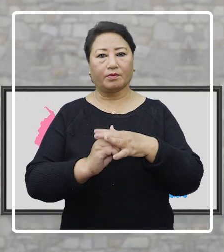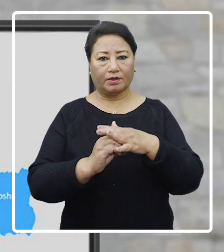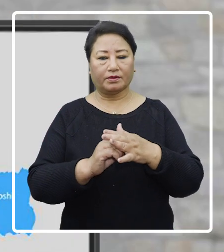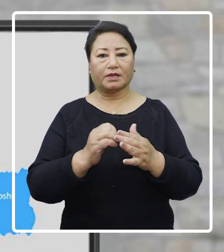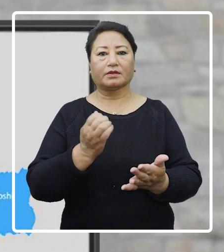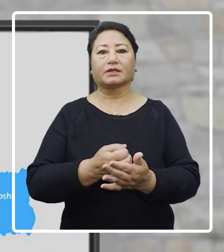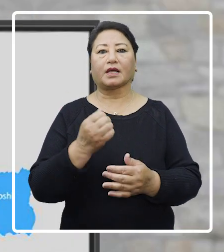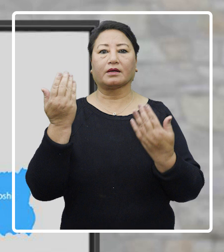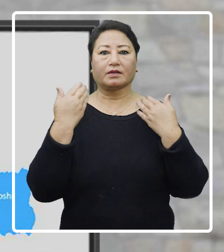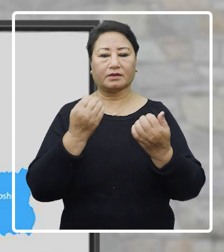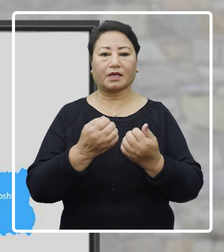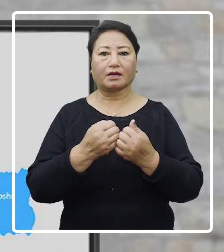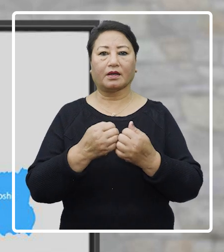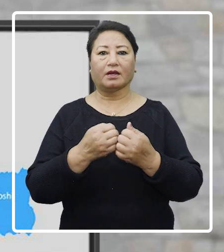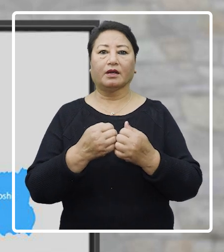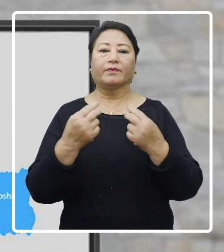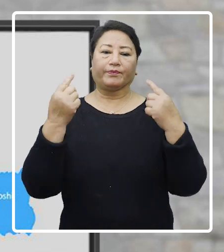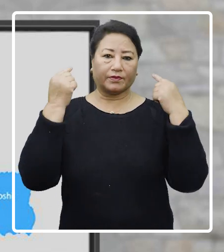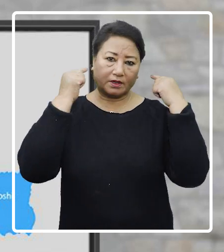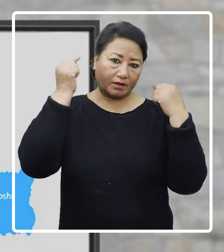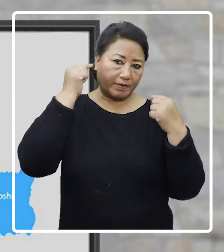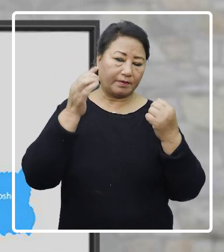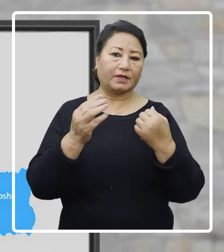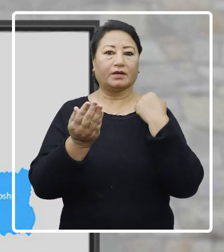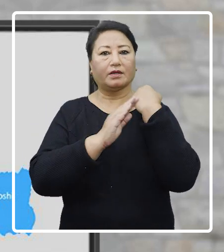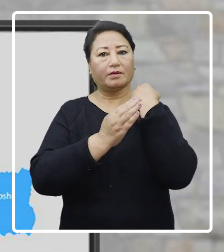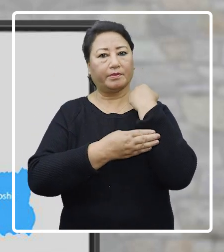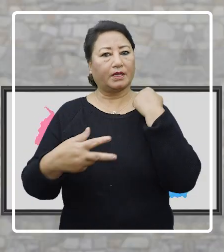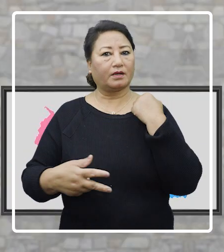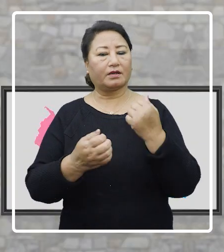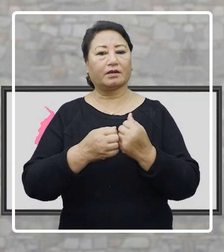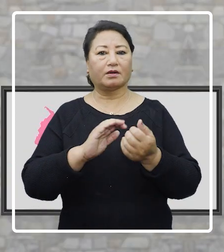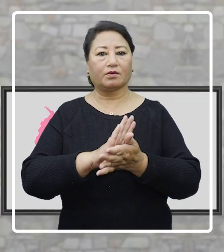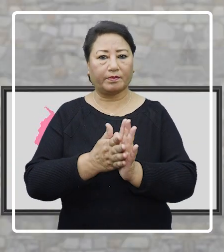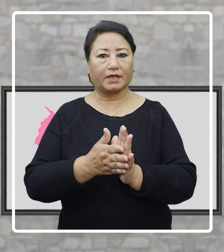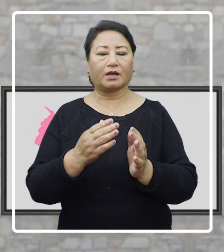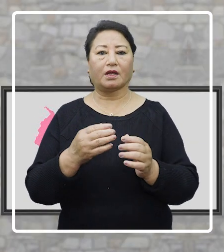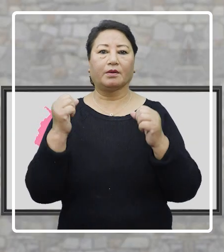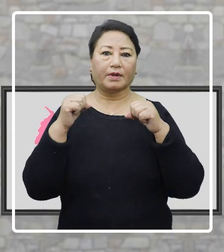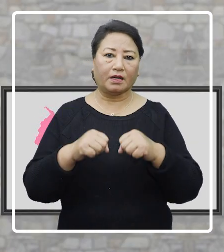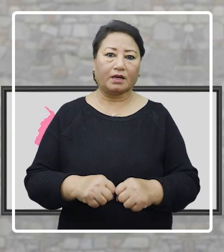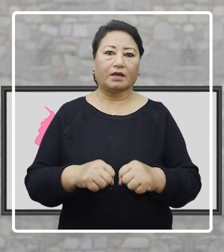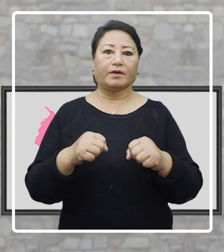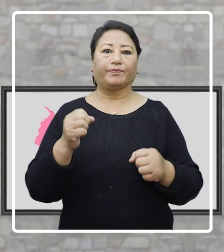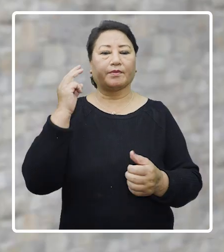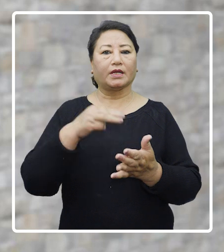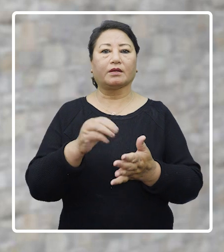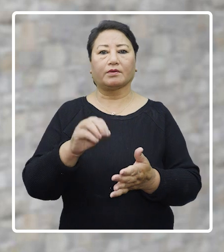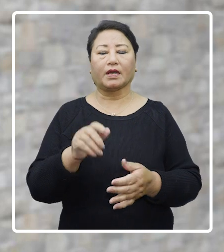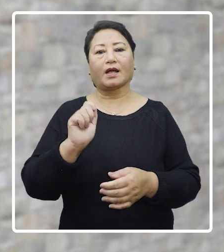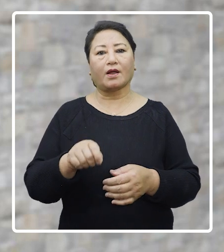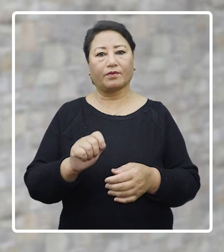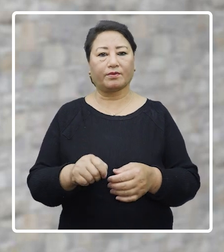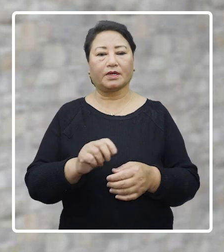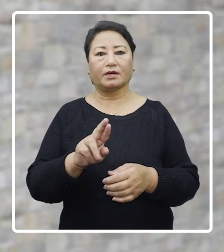it recommends to address these violations through legal provisions and their effective implementation. Yes, indeed. Indigenous